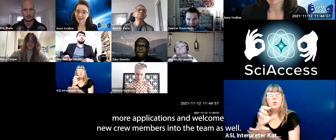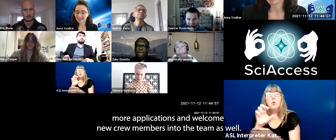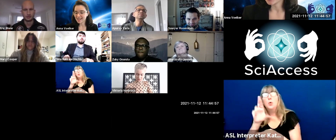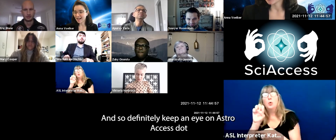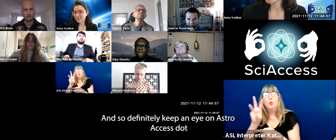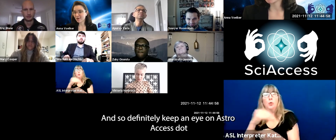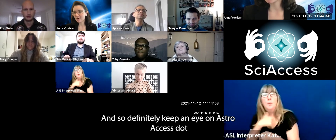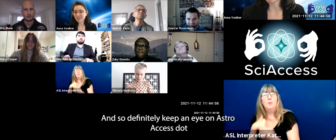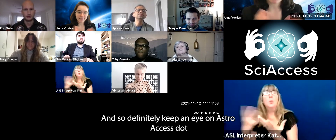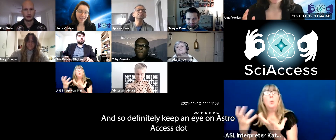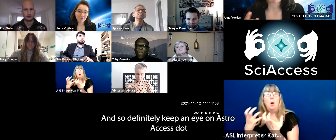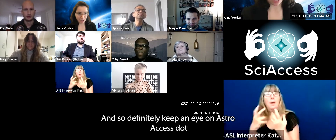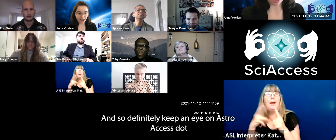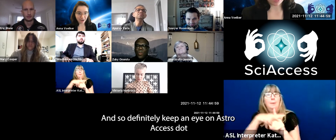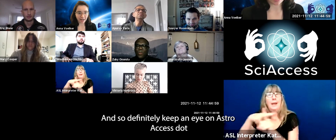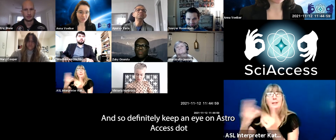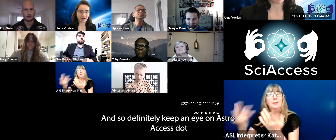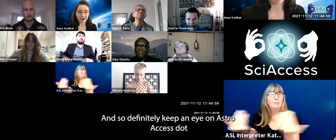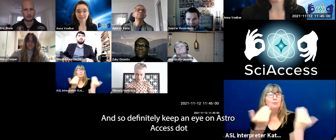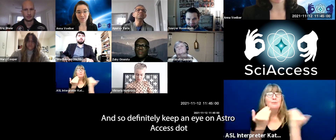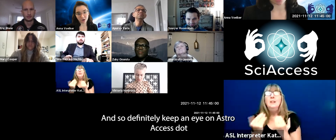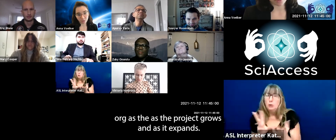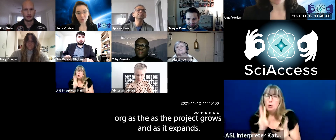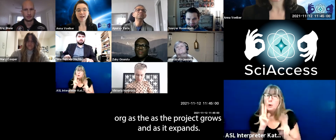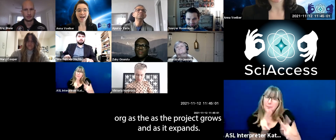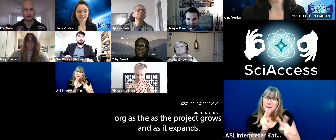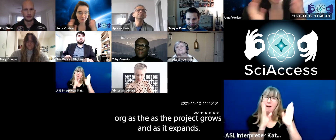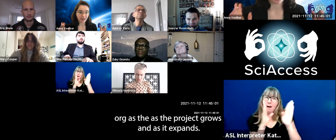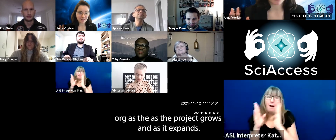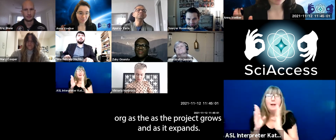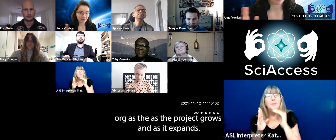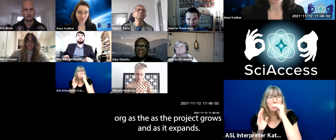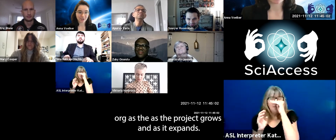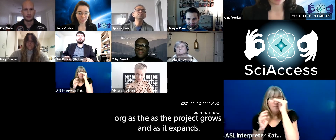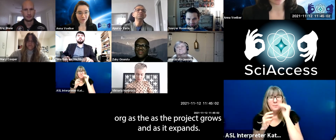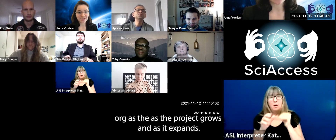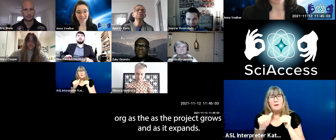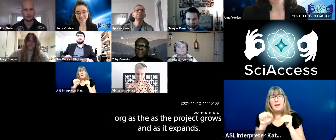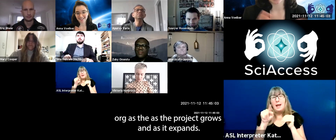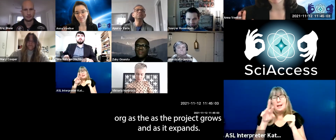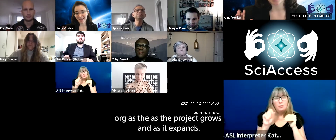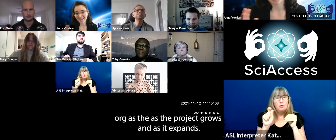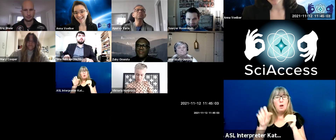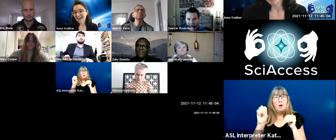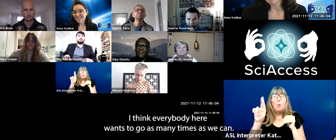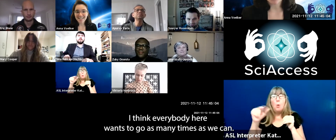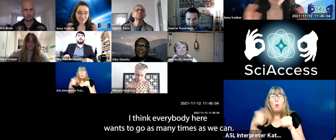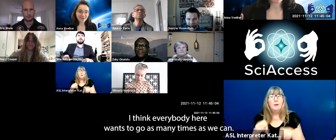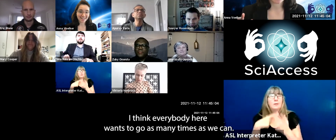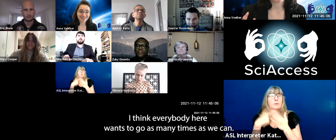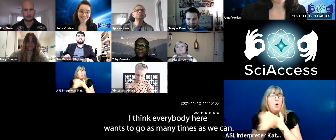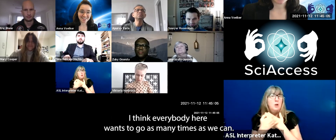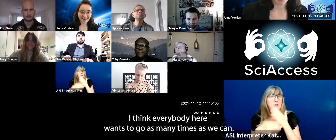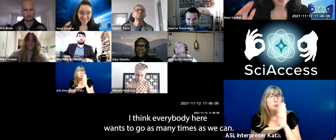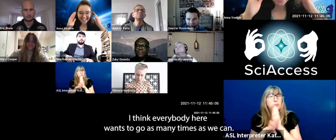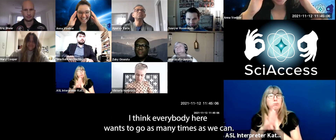as well. And so definitely keep an eye on astroaccess.org as the project grows and as it expands. I think everybody